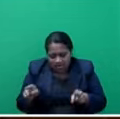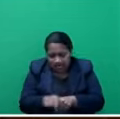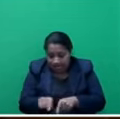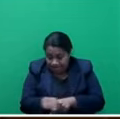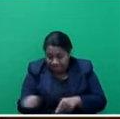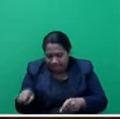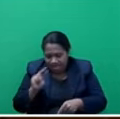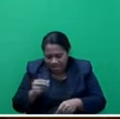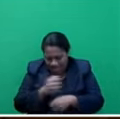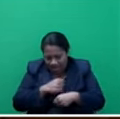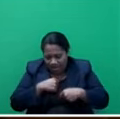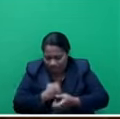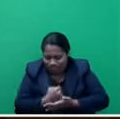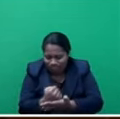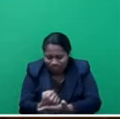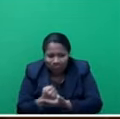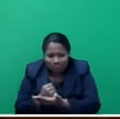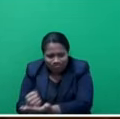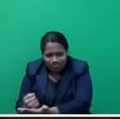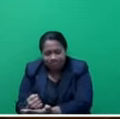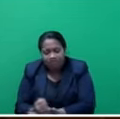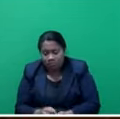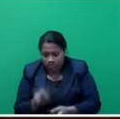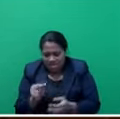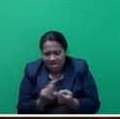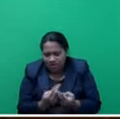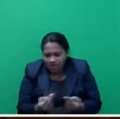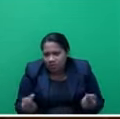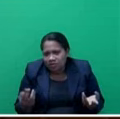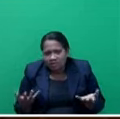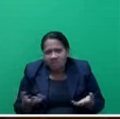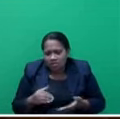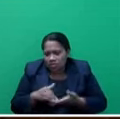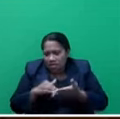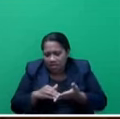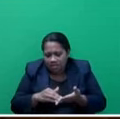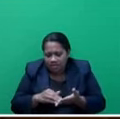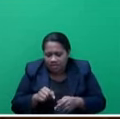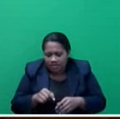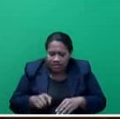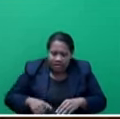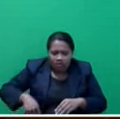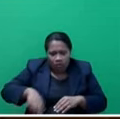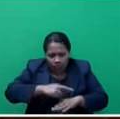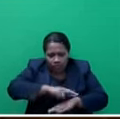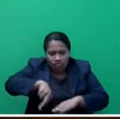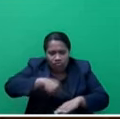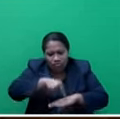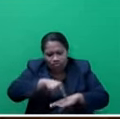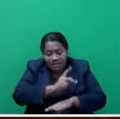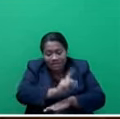provide leadership and resources that will help raise the entire region. The Pacific region is not just our